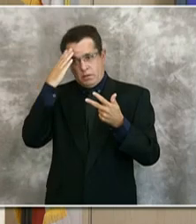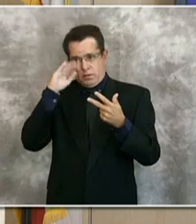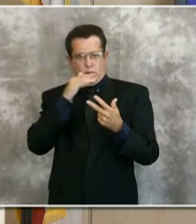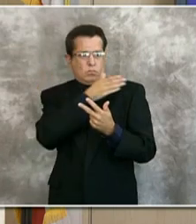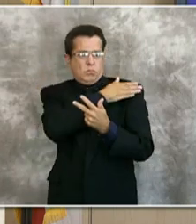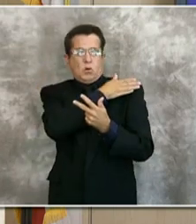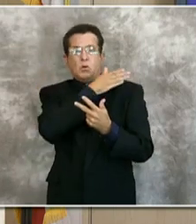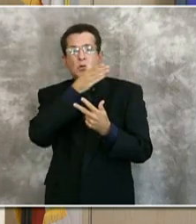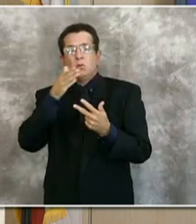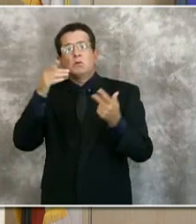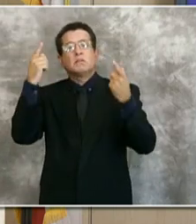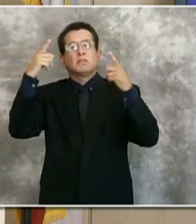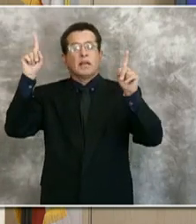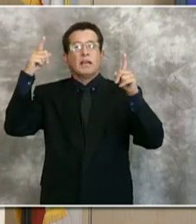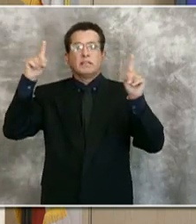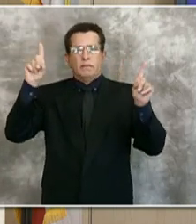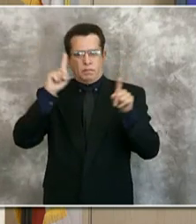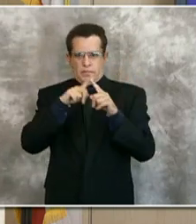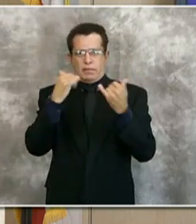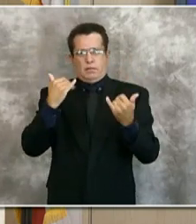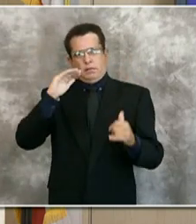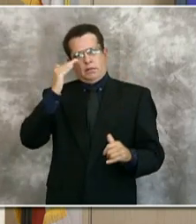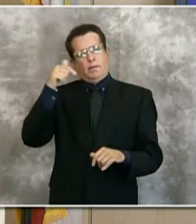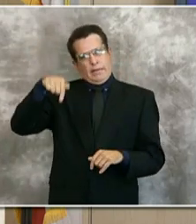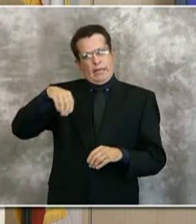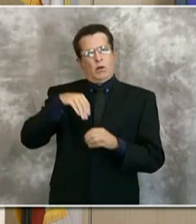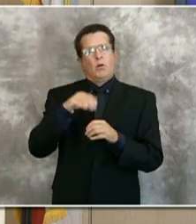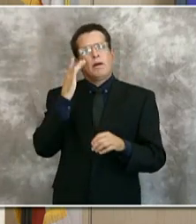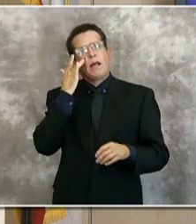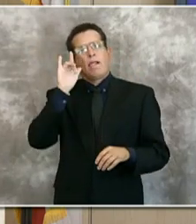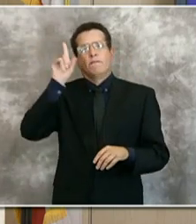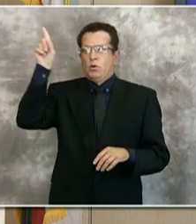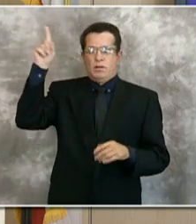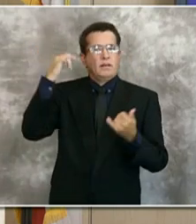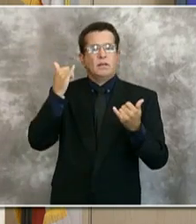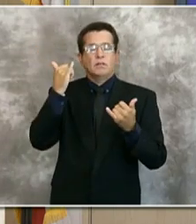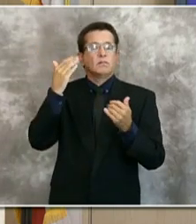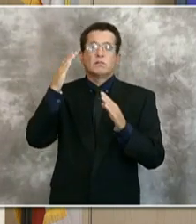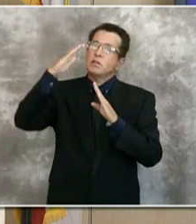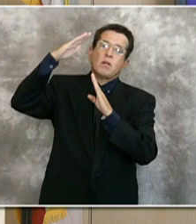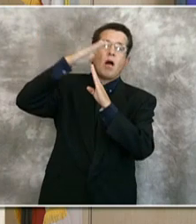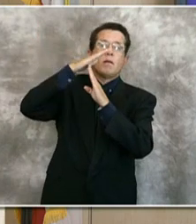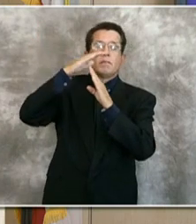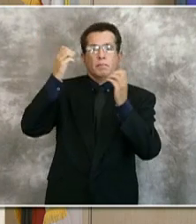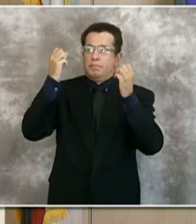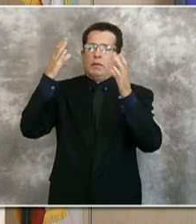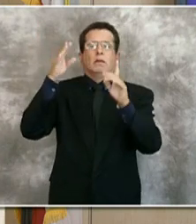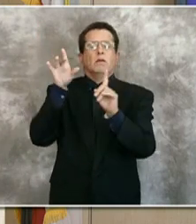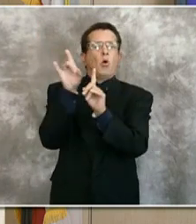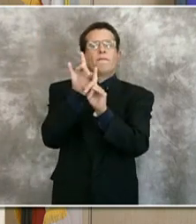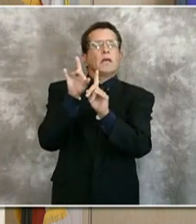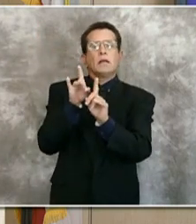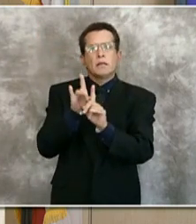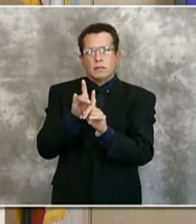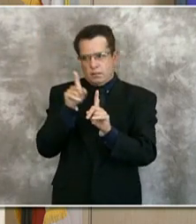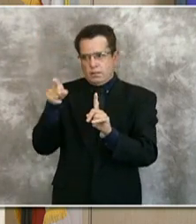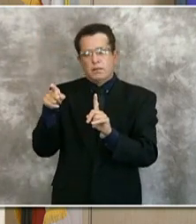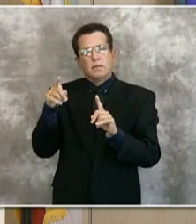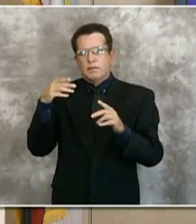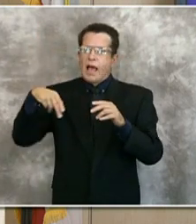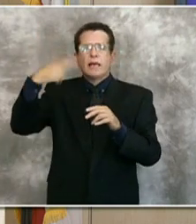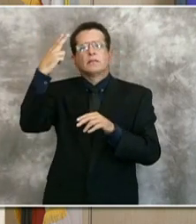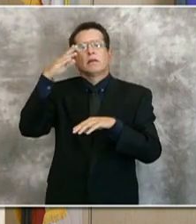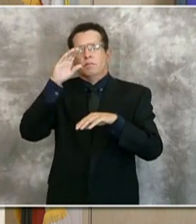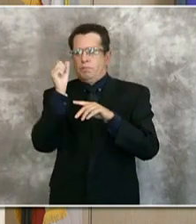successes, California now has the highest state case numbers in the nation, even surpassing the state of New